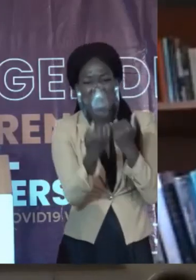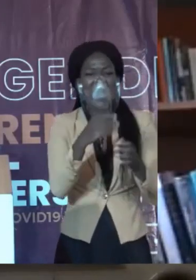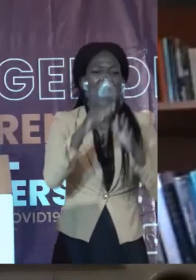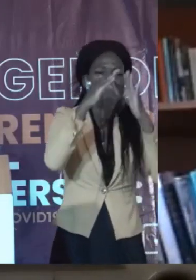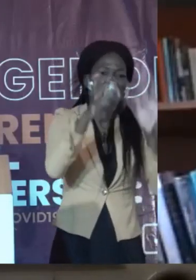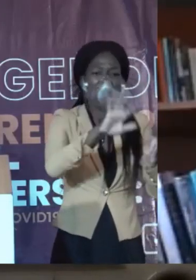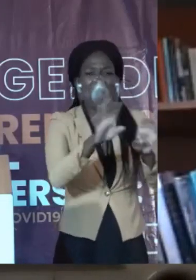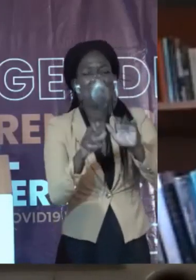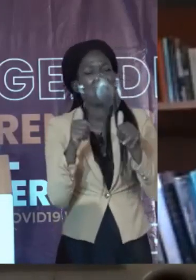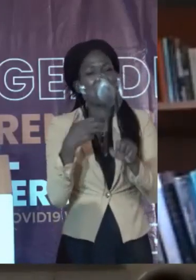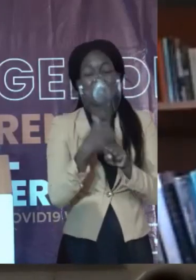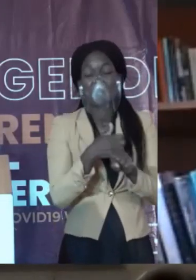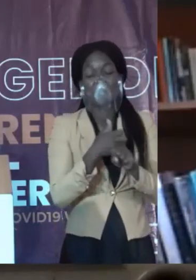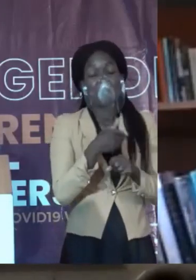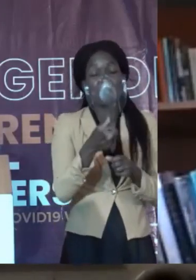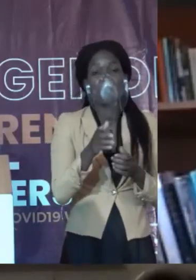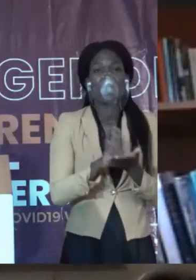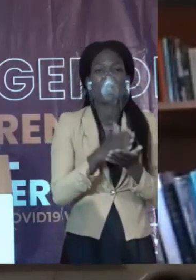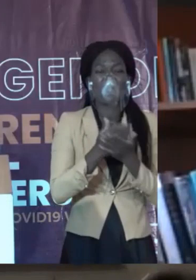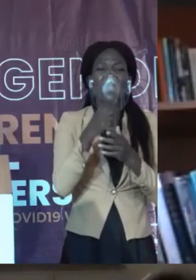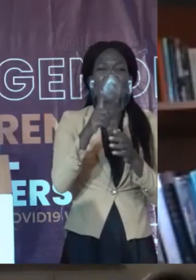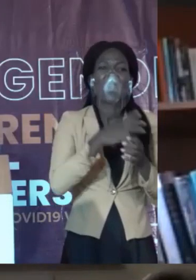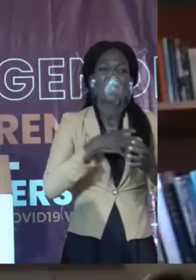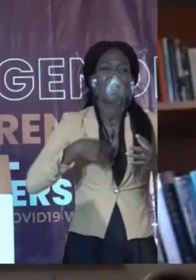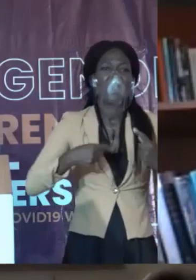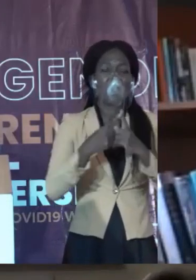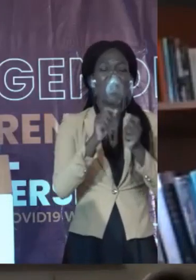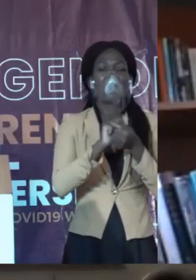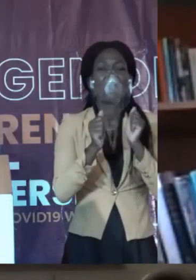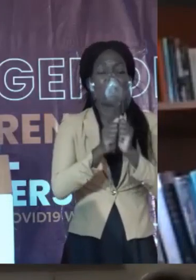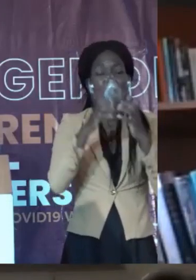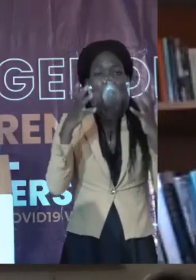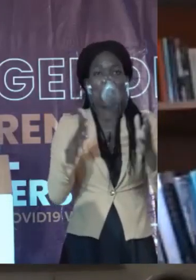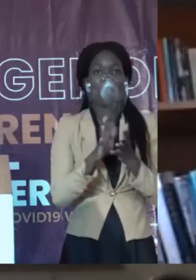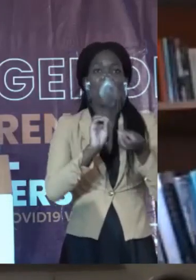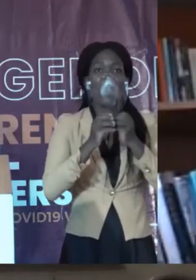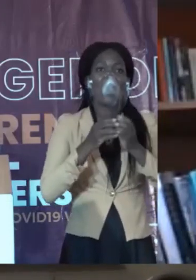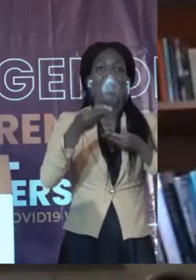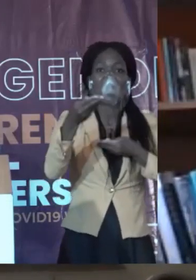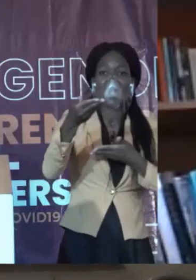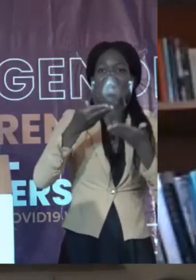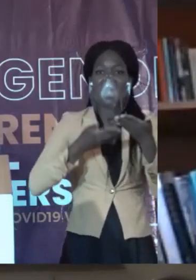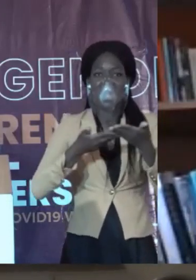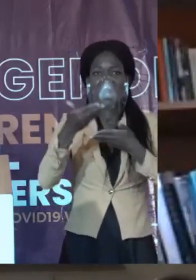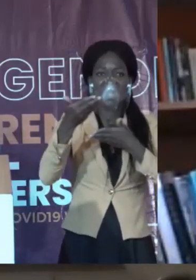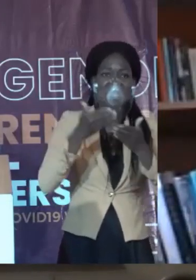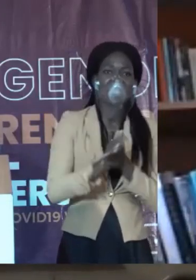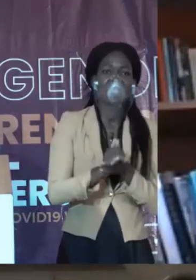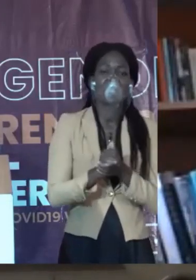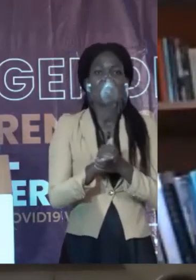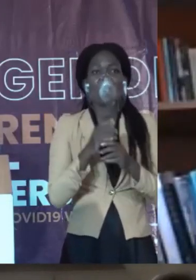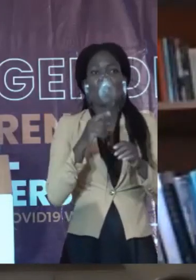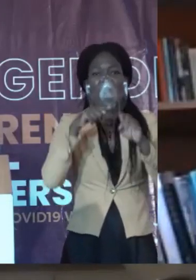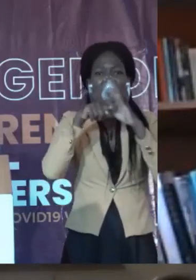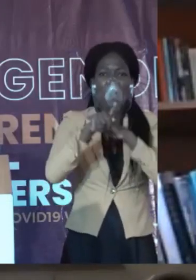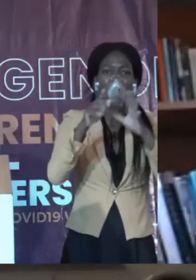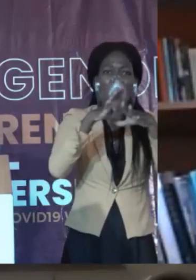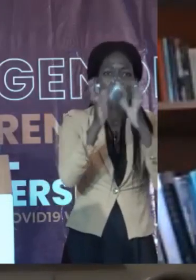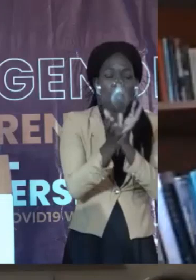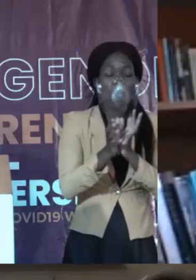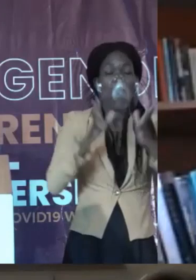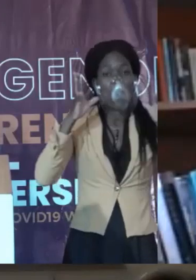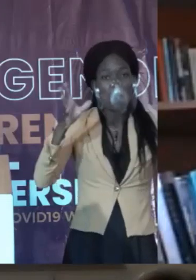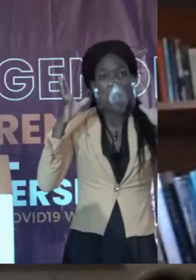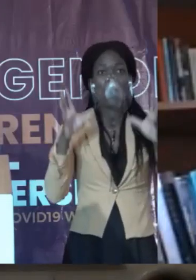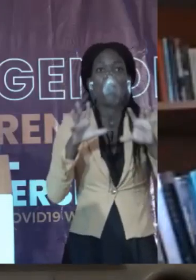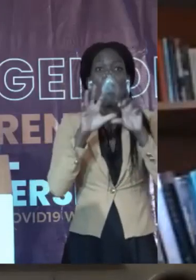and therefore women are constrained from engaging, for example, in the more macro, scaled up, value-adding agriculture